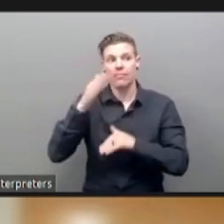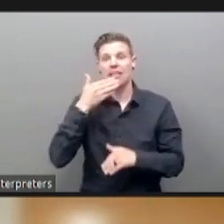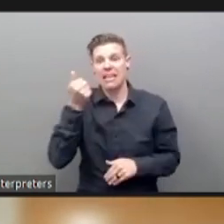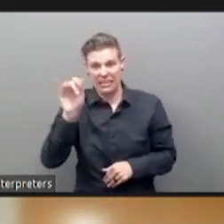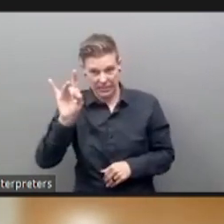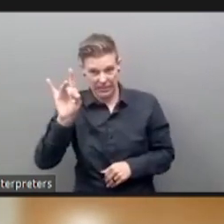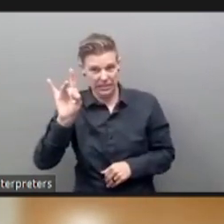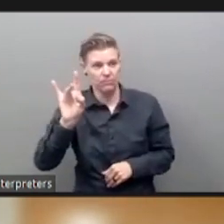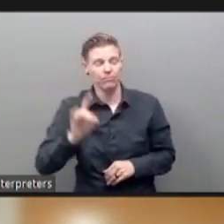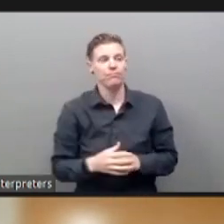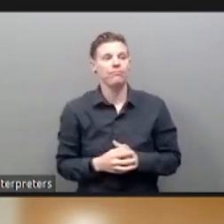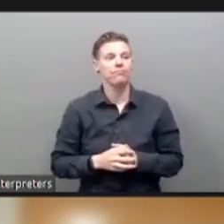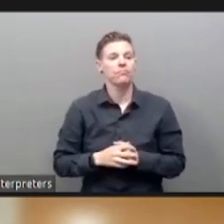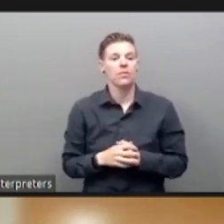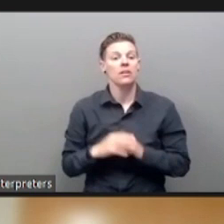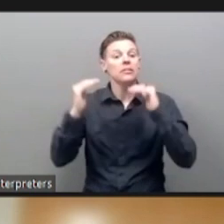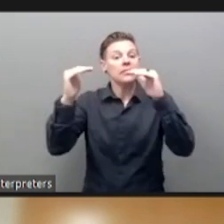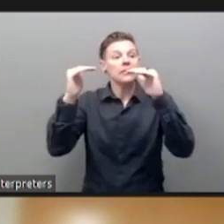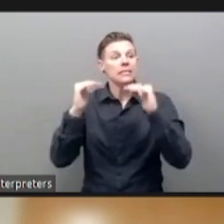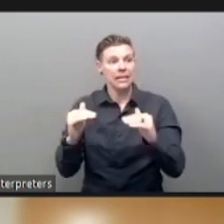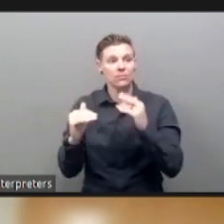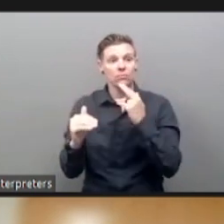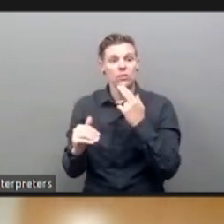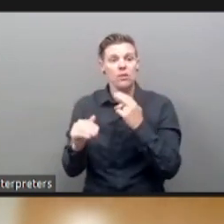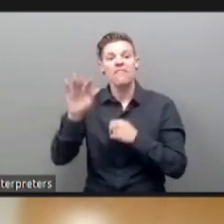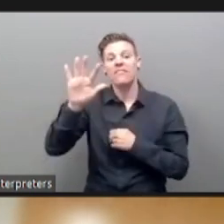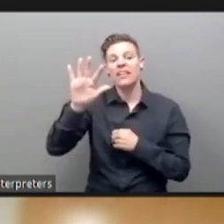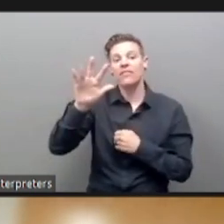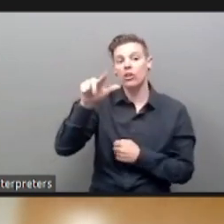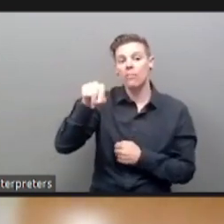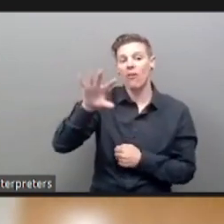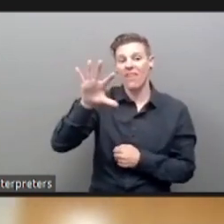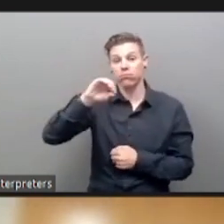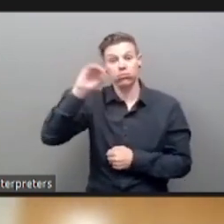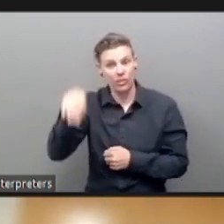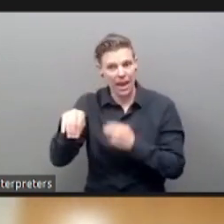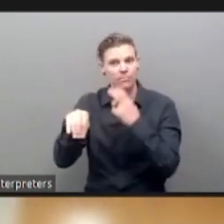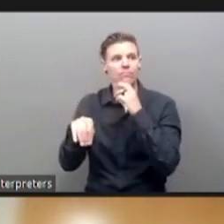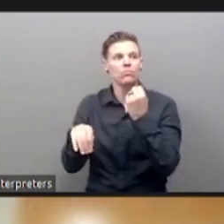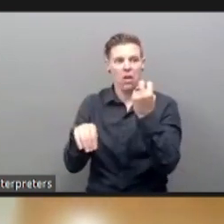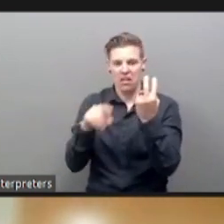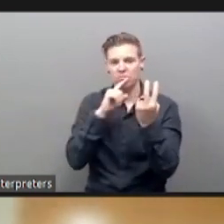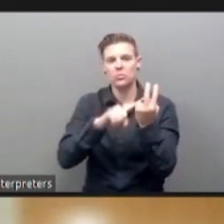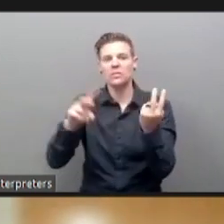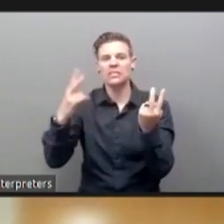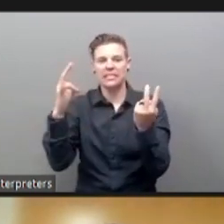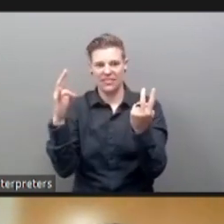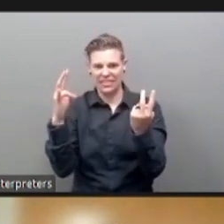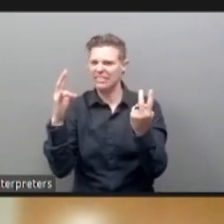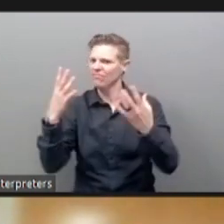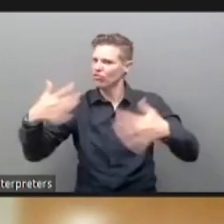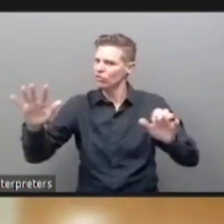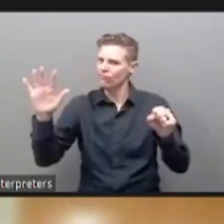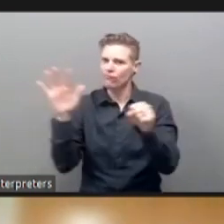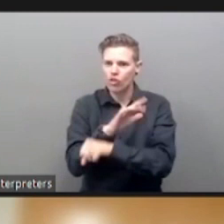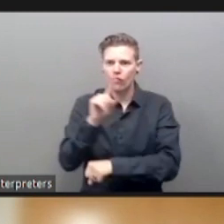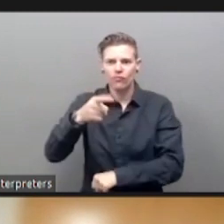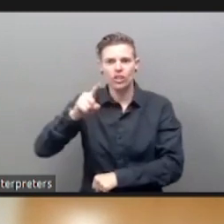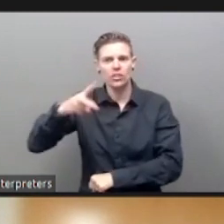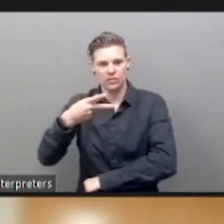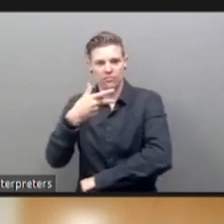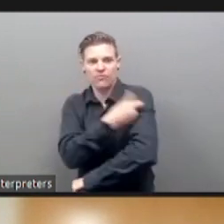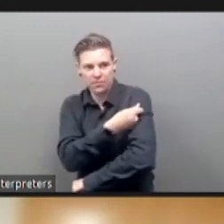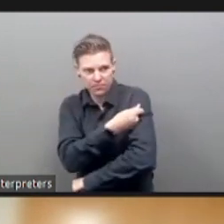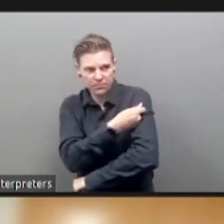fully vaccinated, and 53.5% 12 to 17-year-olds. And then 5.3% of New Mexicans, you can see that